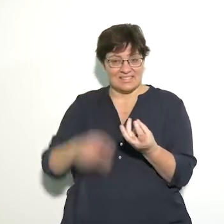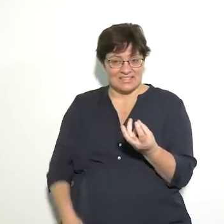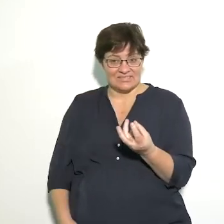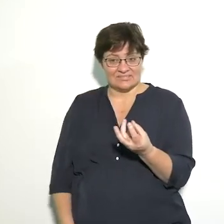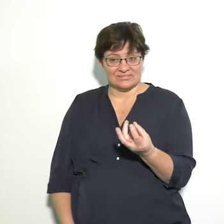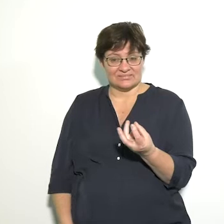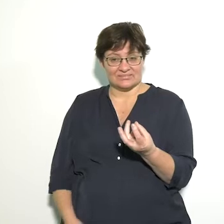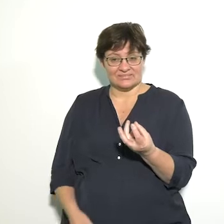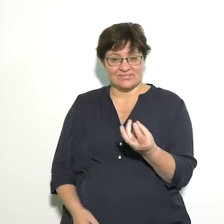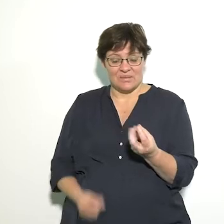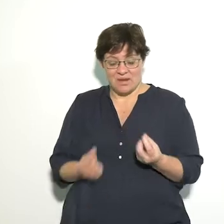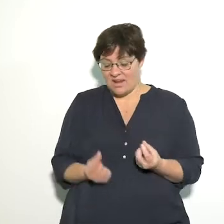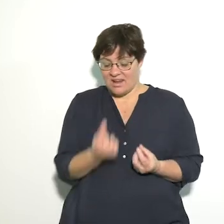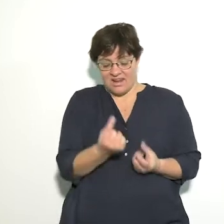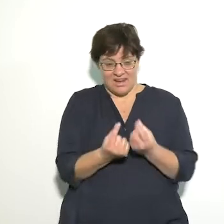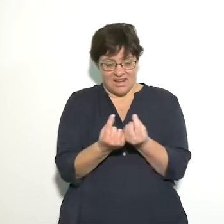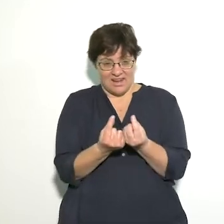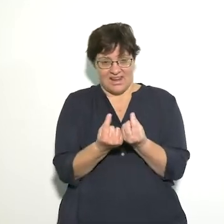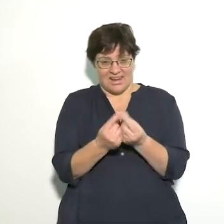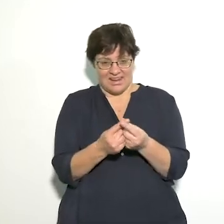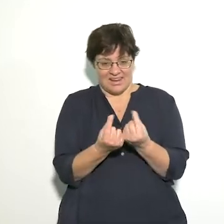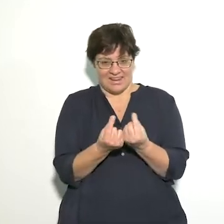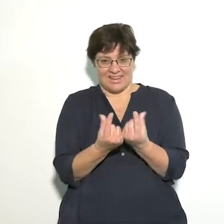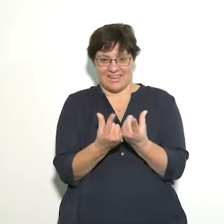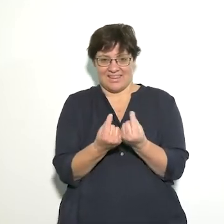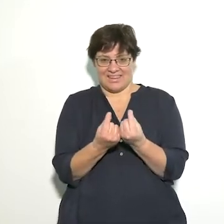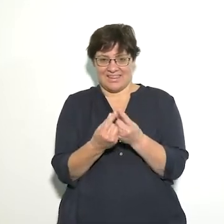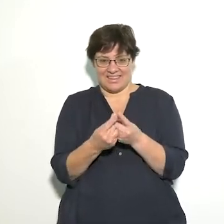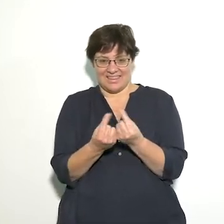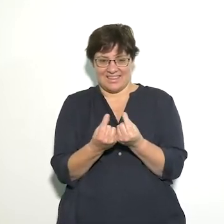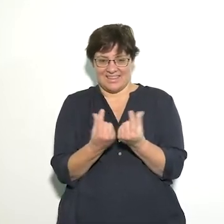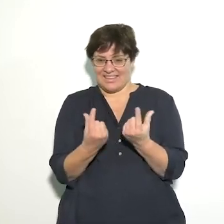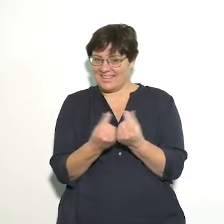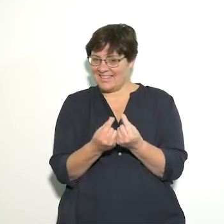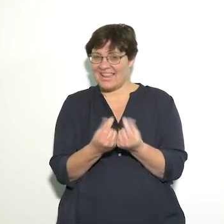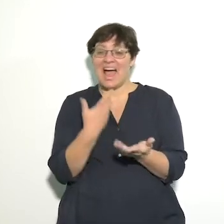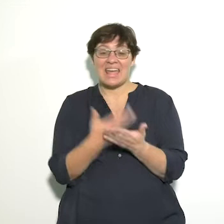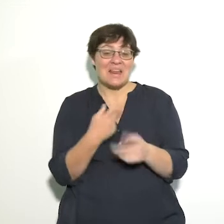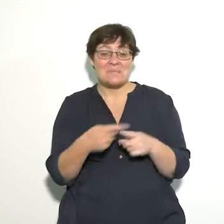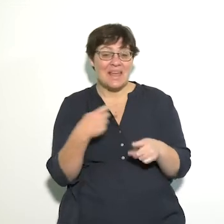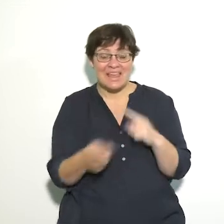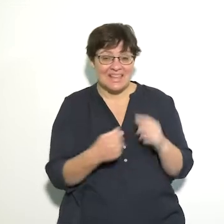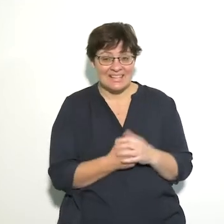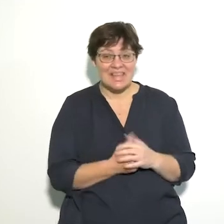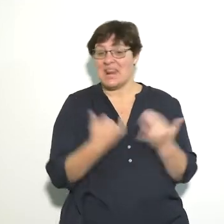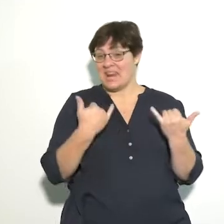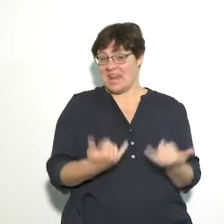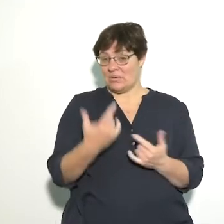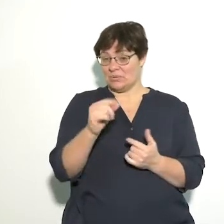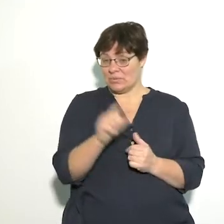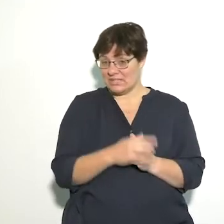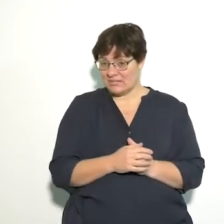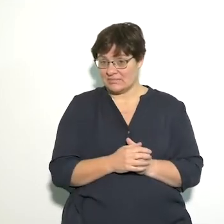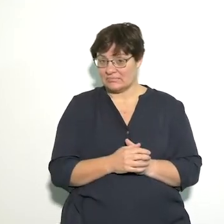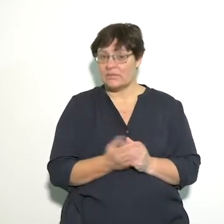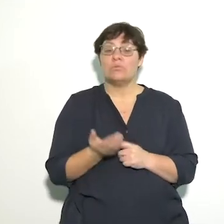go. And I just put in my fingers there, and there's my quack quack. I can play with it. So what I'm going to do